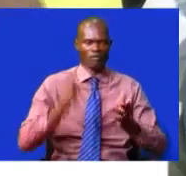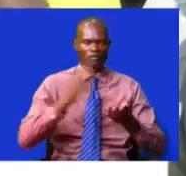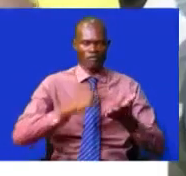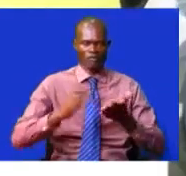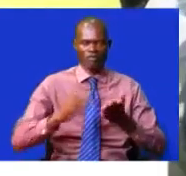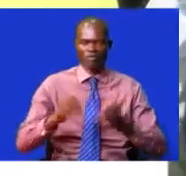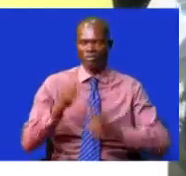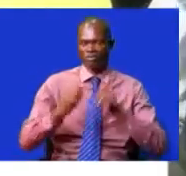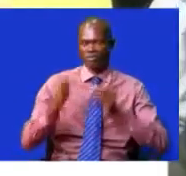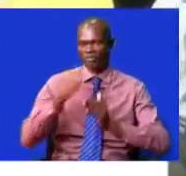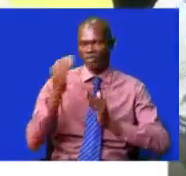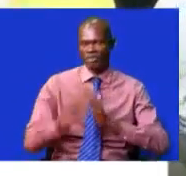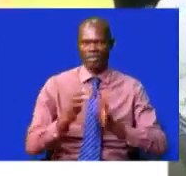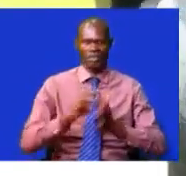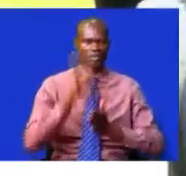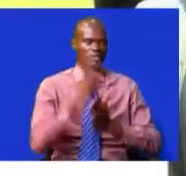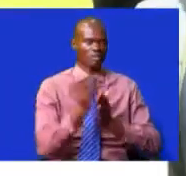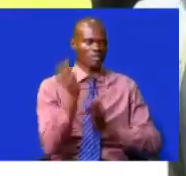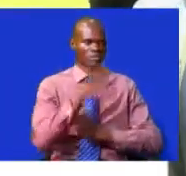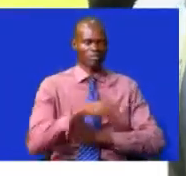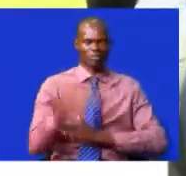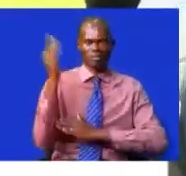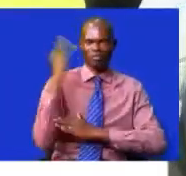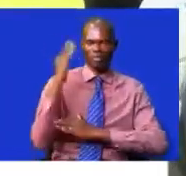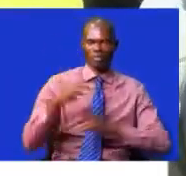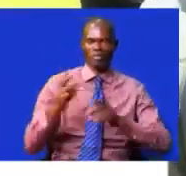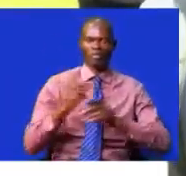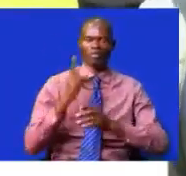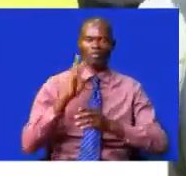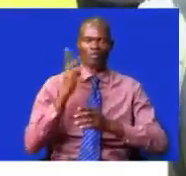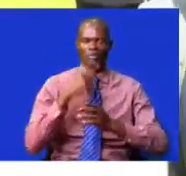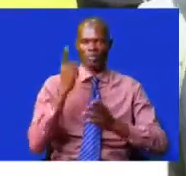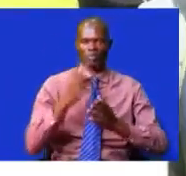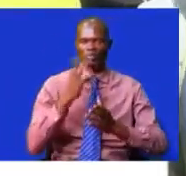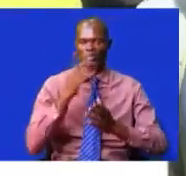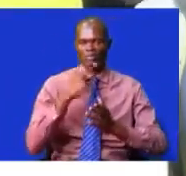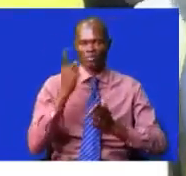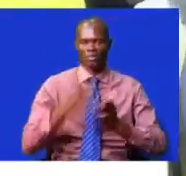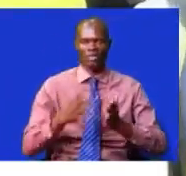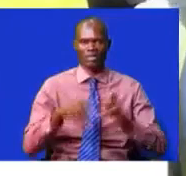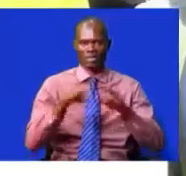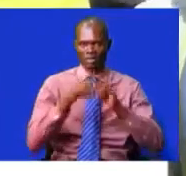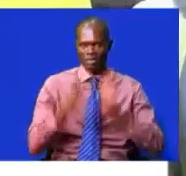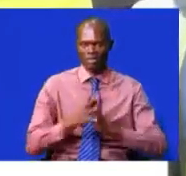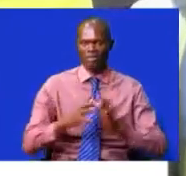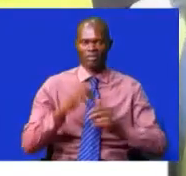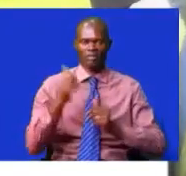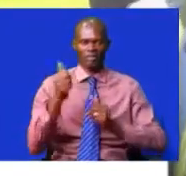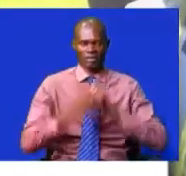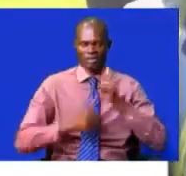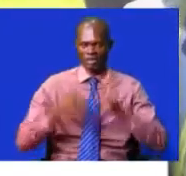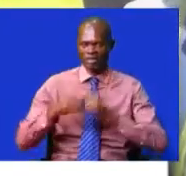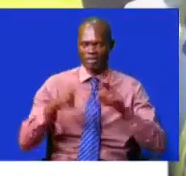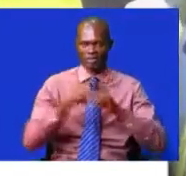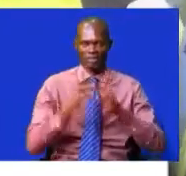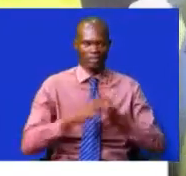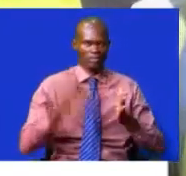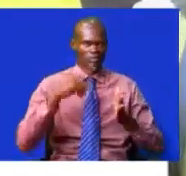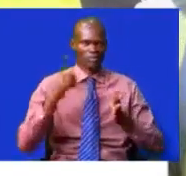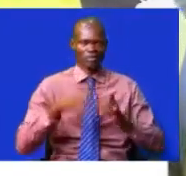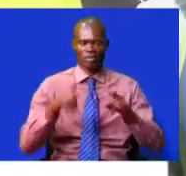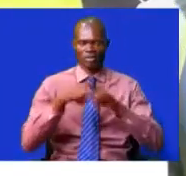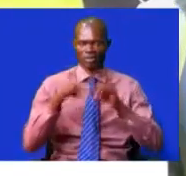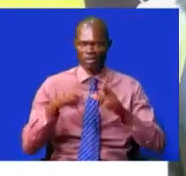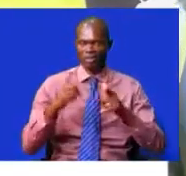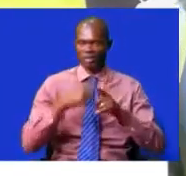ended 3 months back. Today we want to say that we won't cowardize from exercising our right. We'll picket